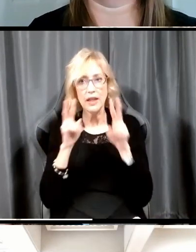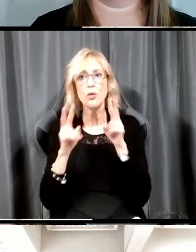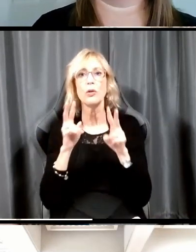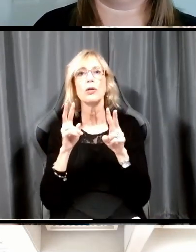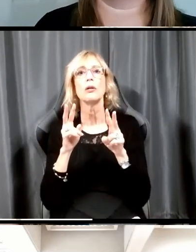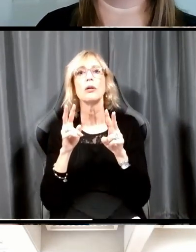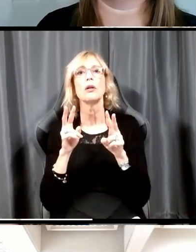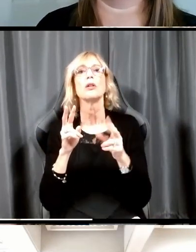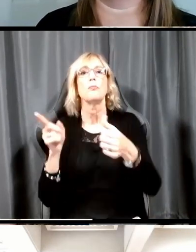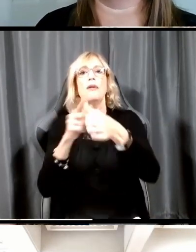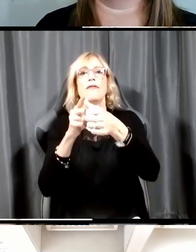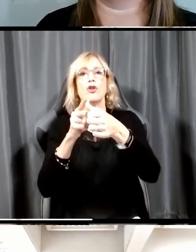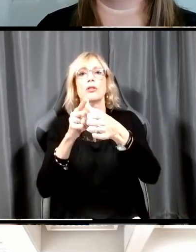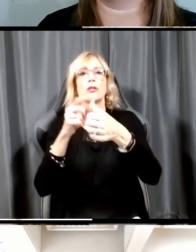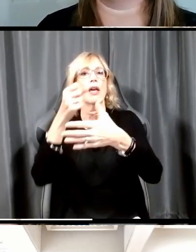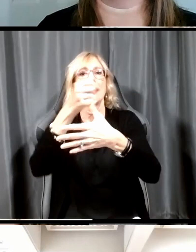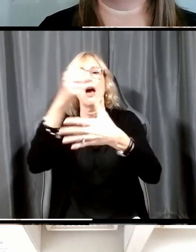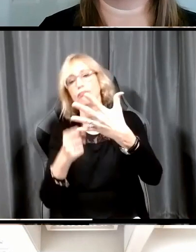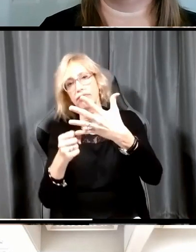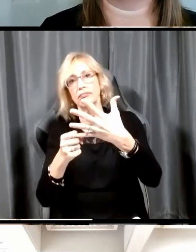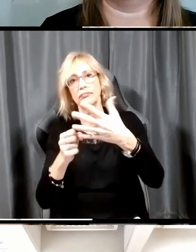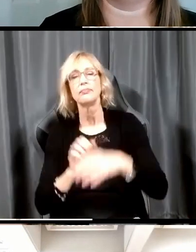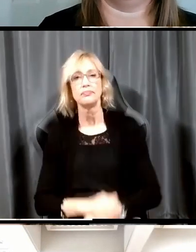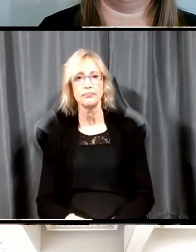forefronted when we are working with children with CVI.